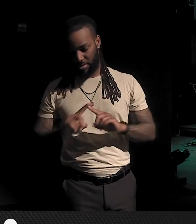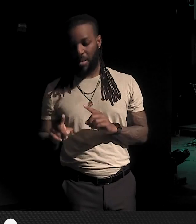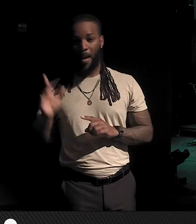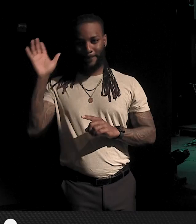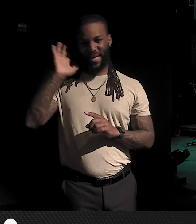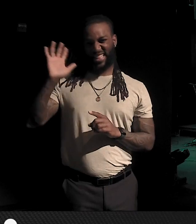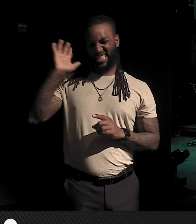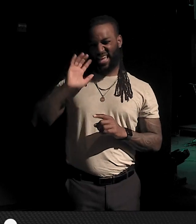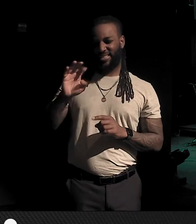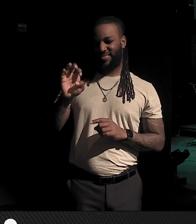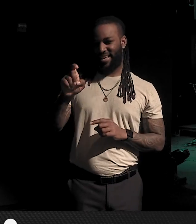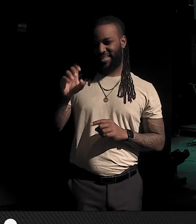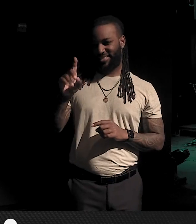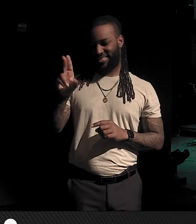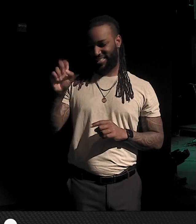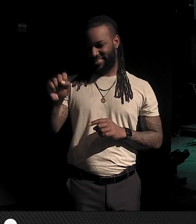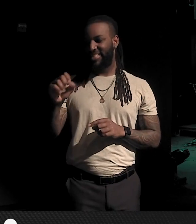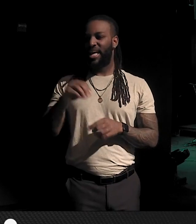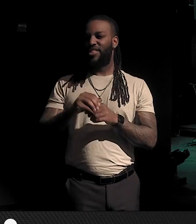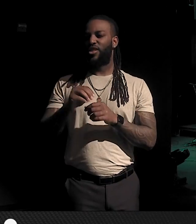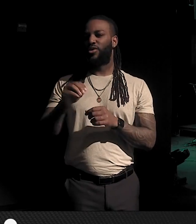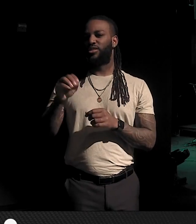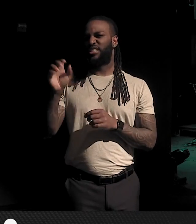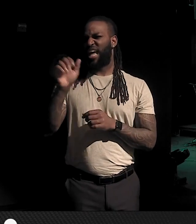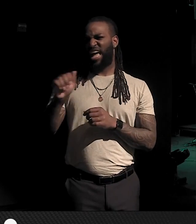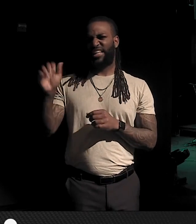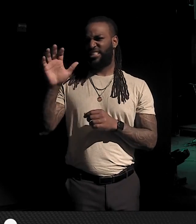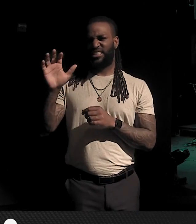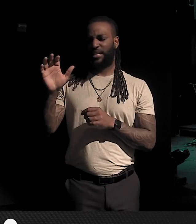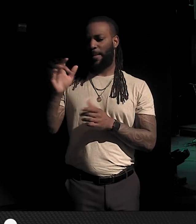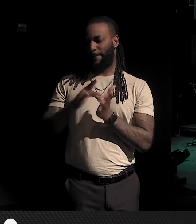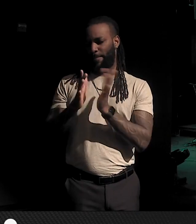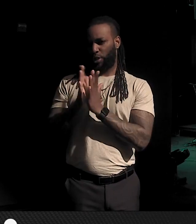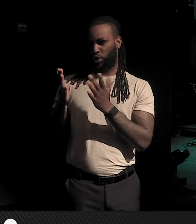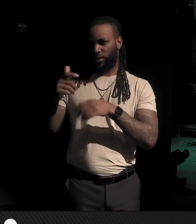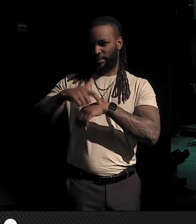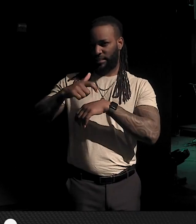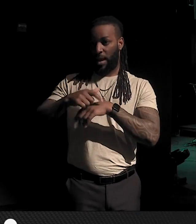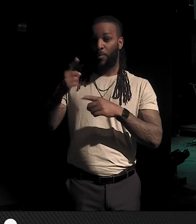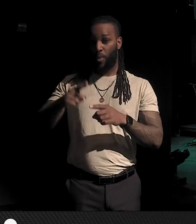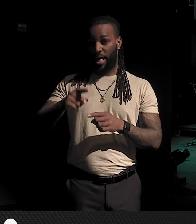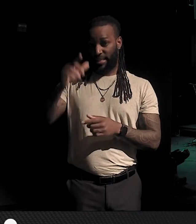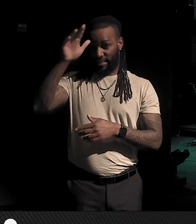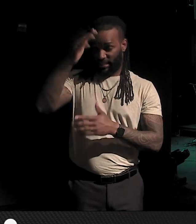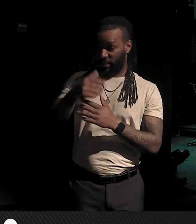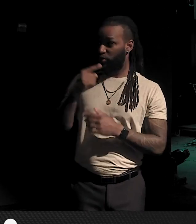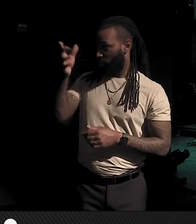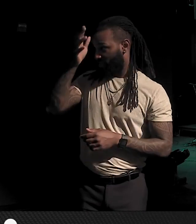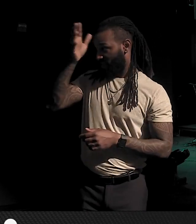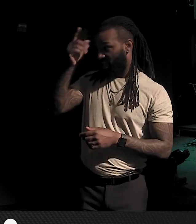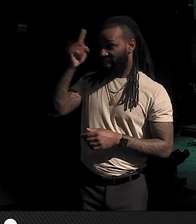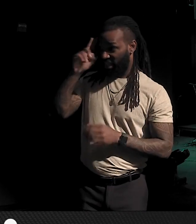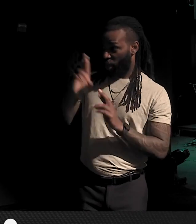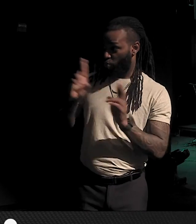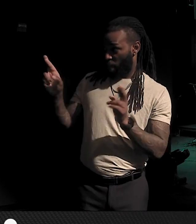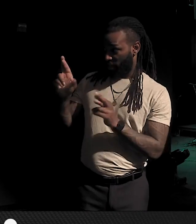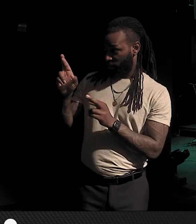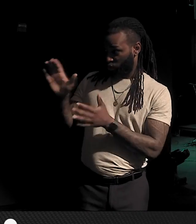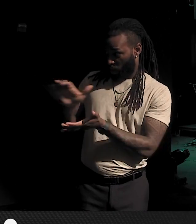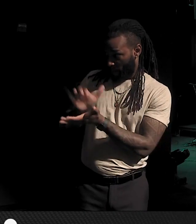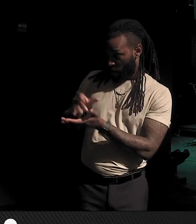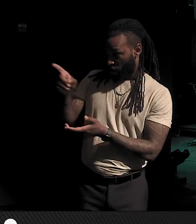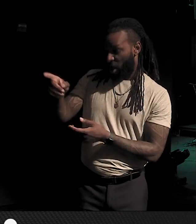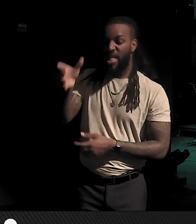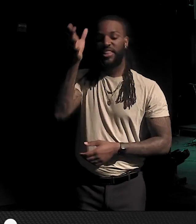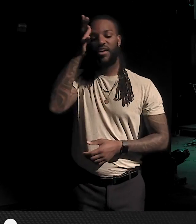in back in the days of Exodus, in those ancient patriarchal biblical times, when a son told the father, I think I'm ready to marry this woman, the